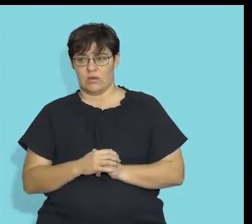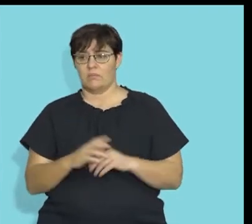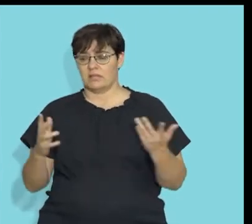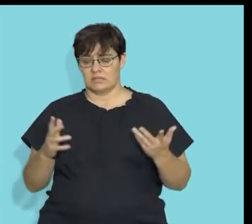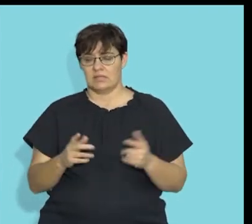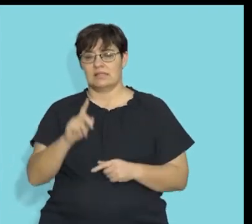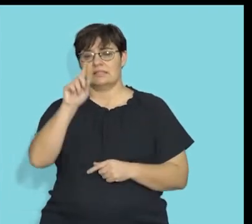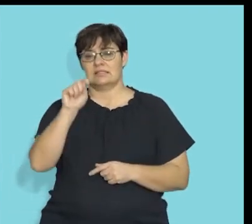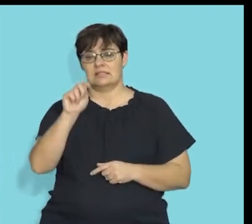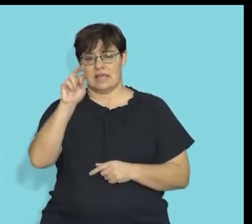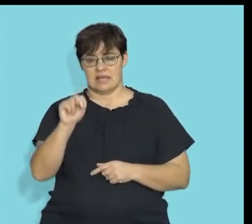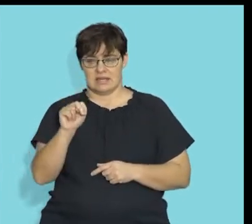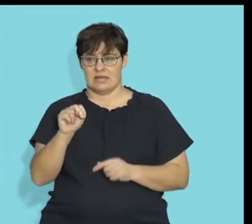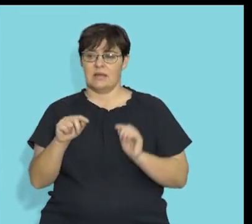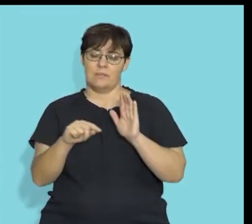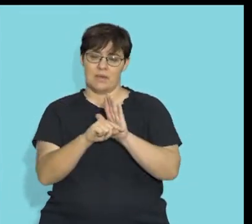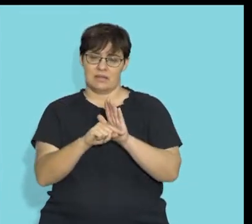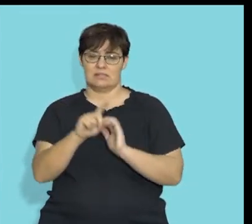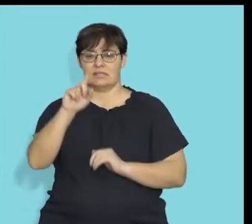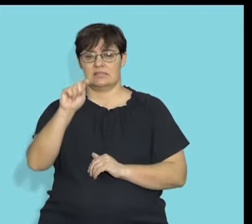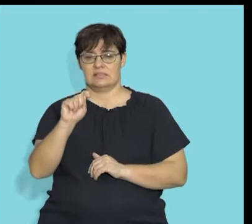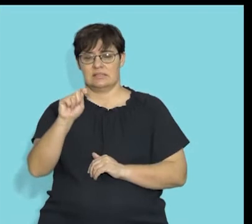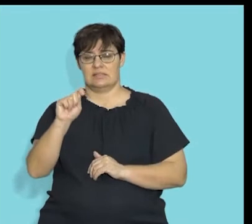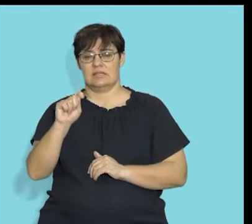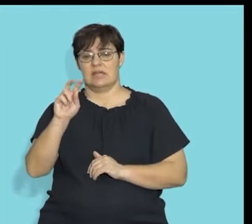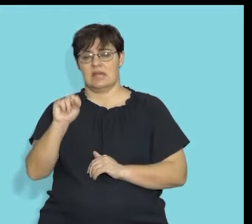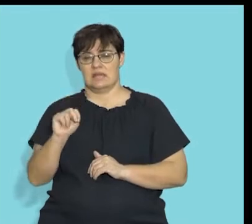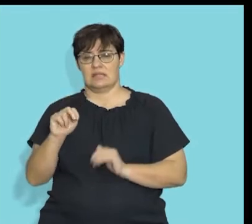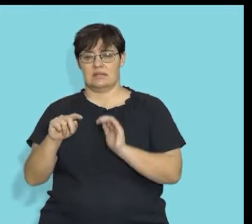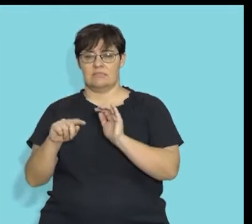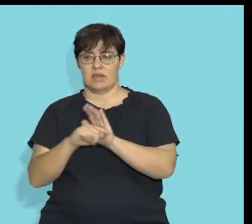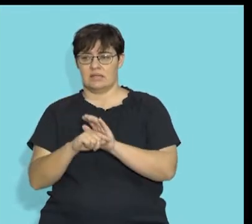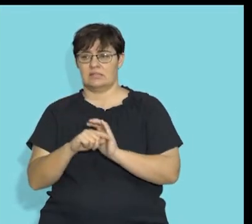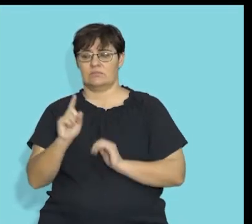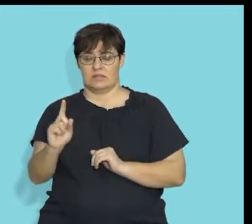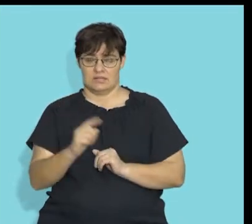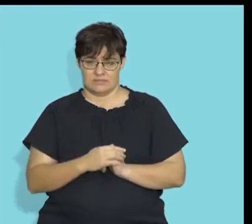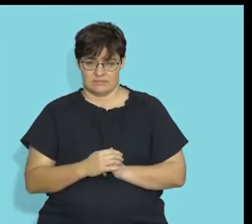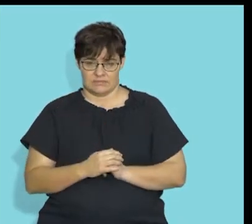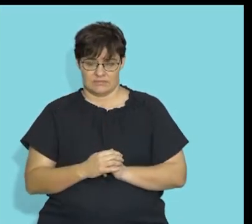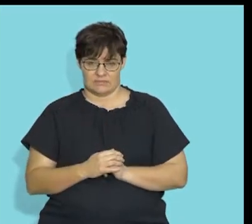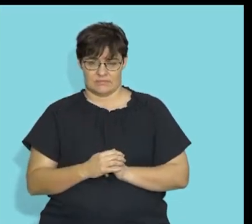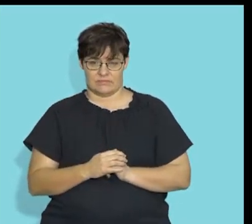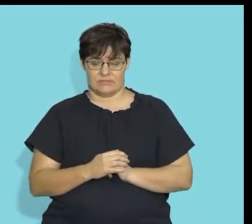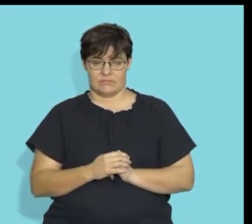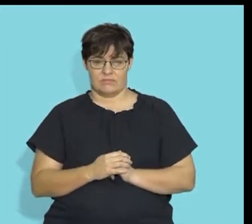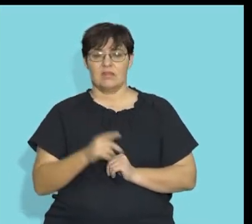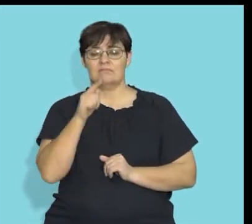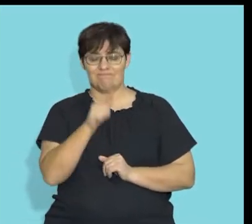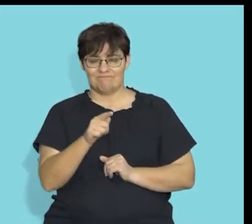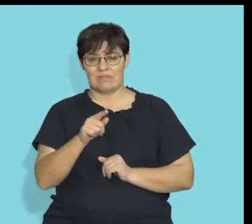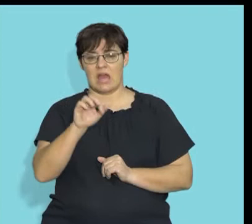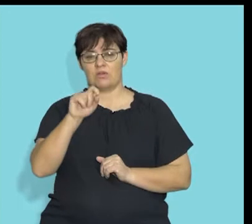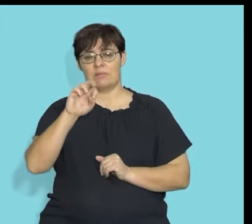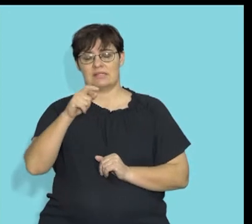I can say it's equal to Tn minus Tn minus 1. So that is the definition of